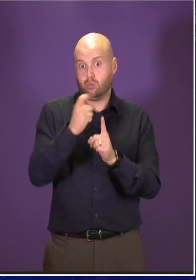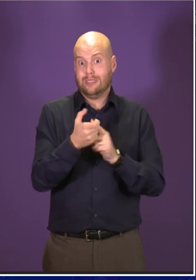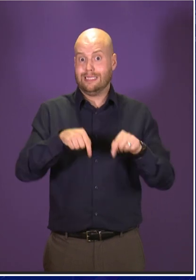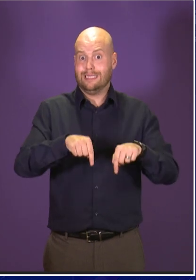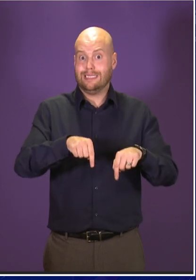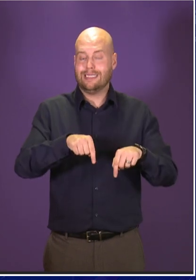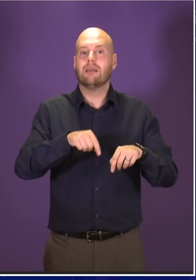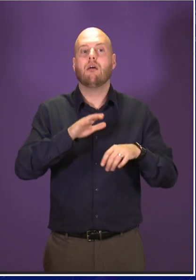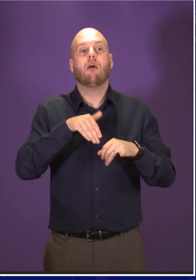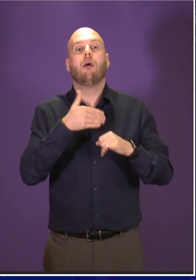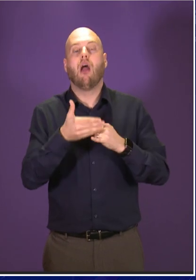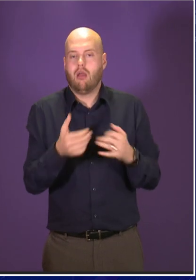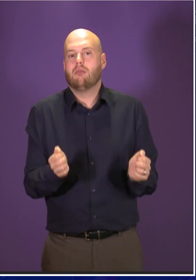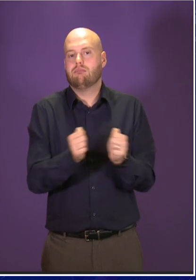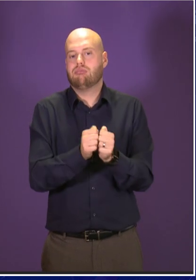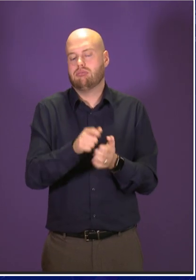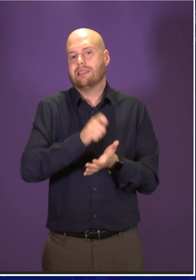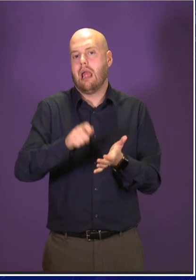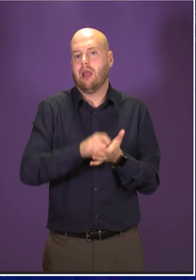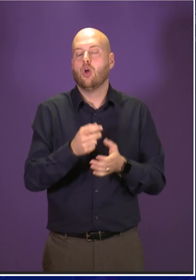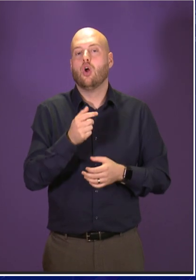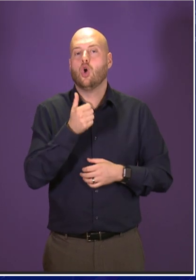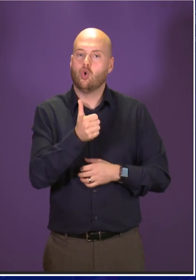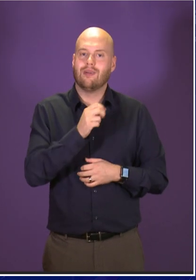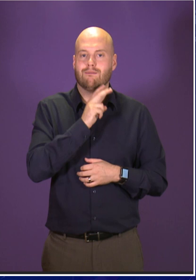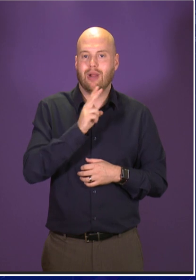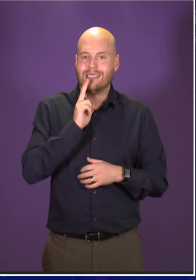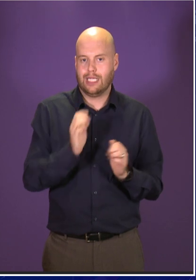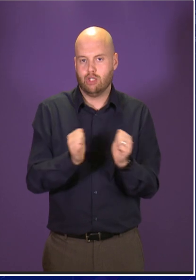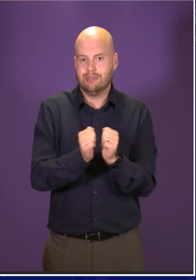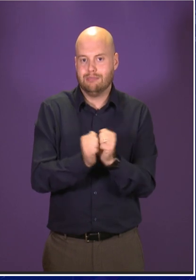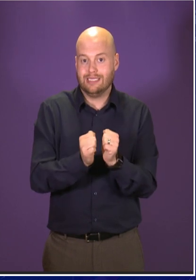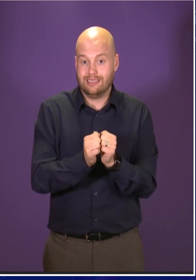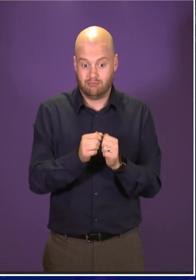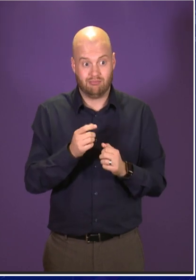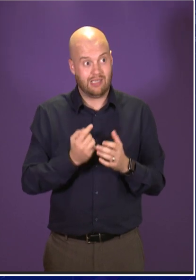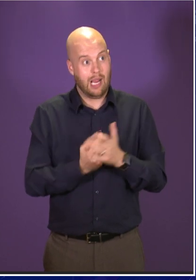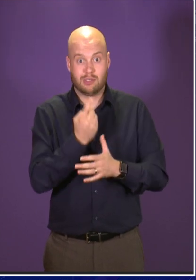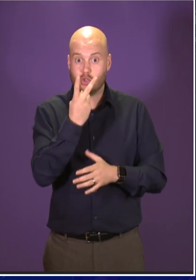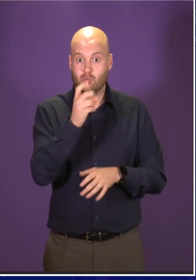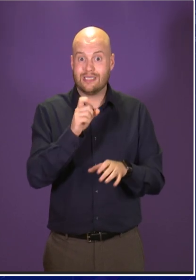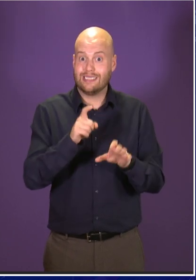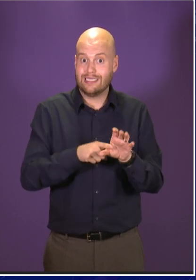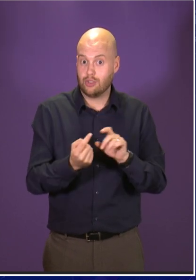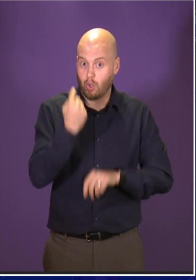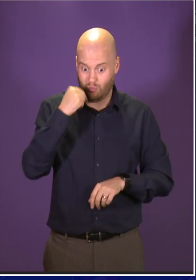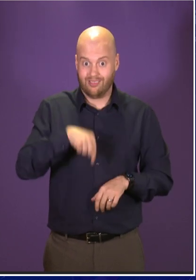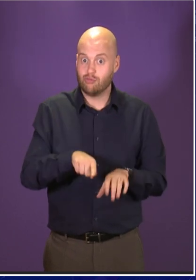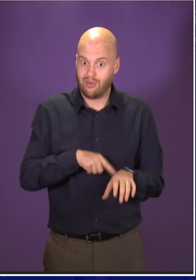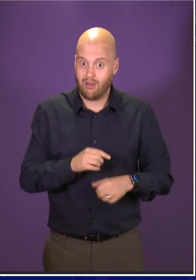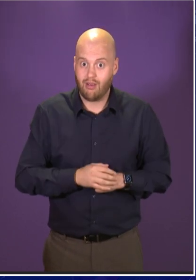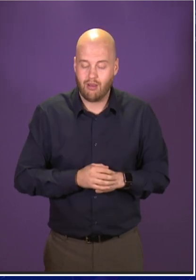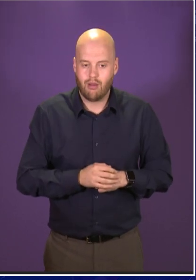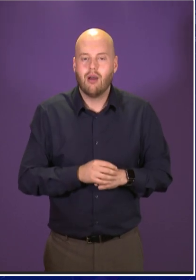the Good Friday Agreement to be signed 20 years ago this year. And it was musicians who were the first people to reach across the boundaries,